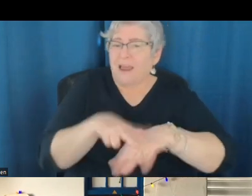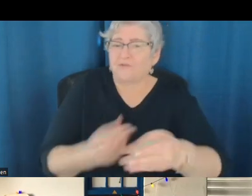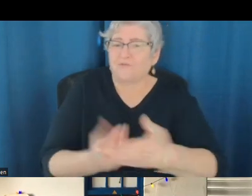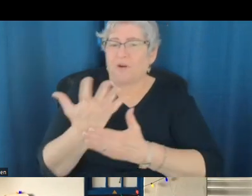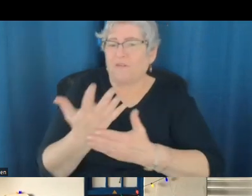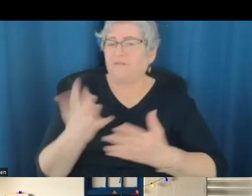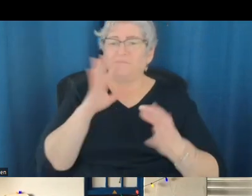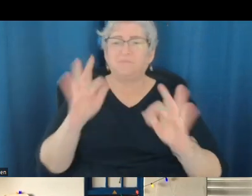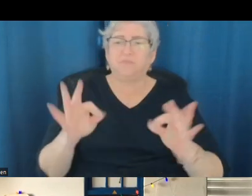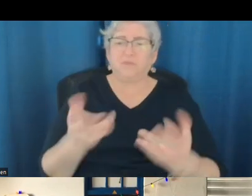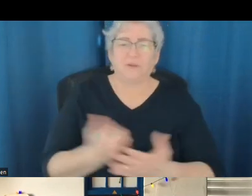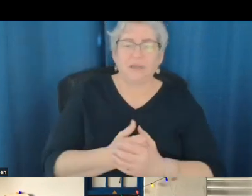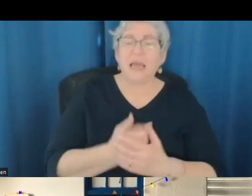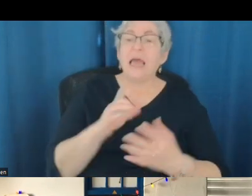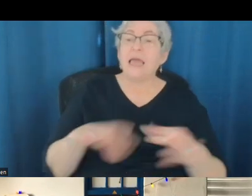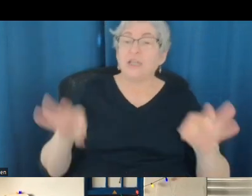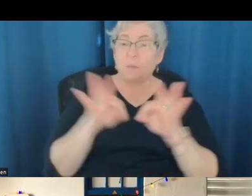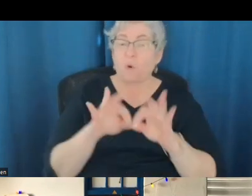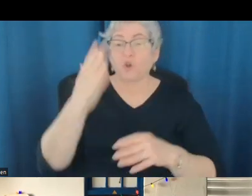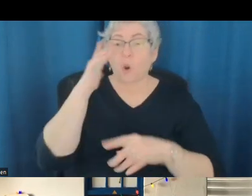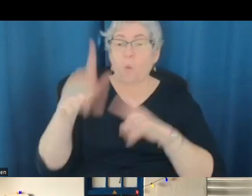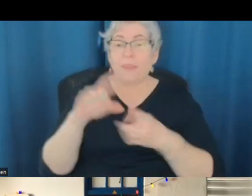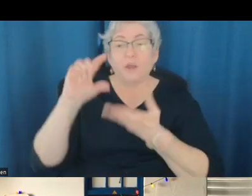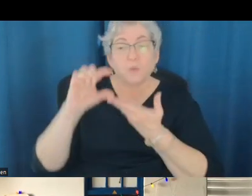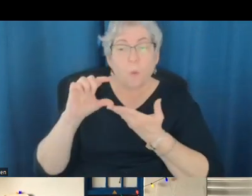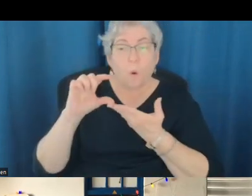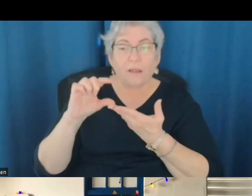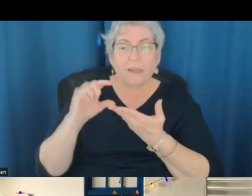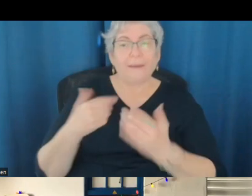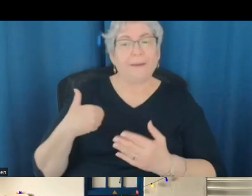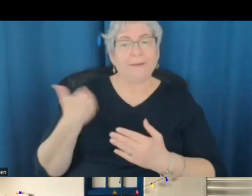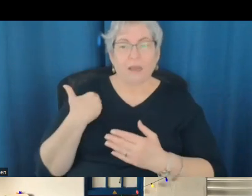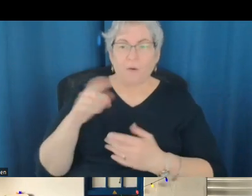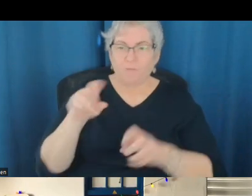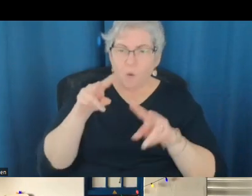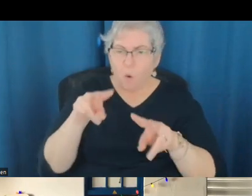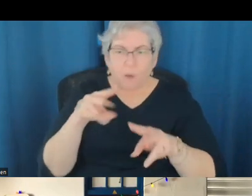It's important to learn what plants look like when they are young seedlings. This takes patience and observation.